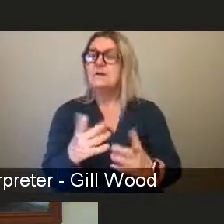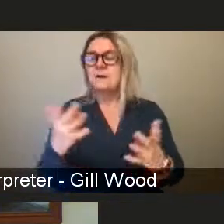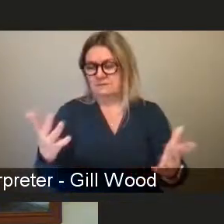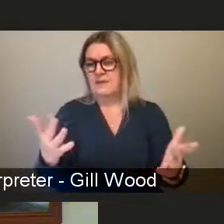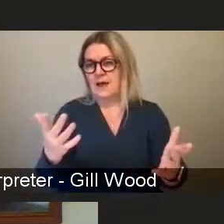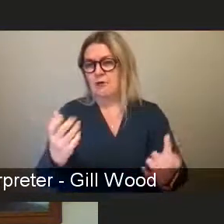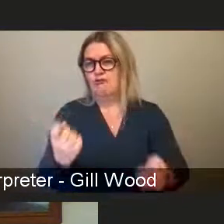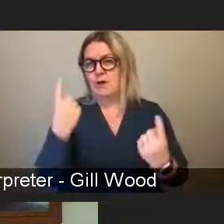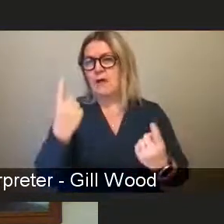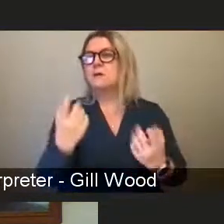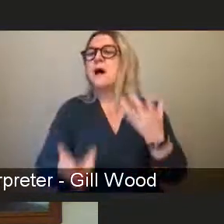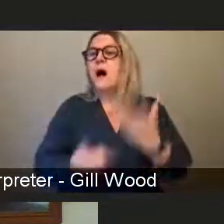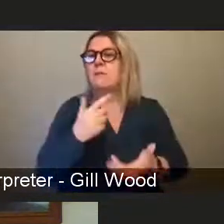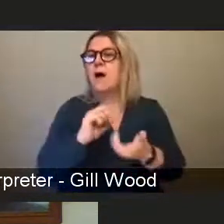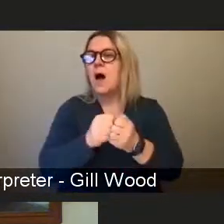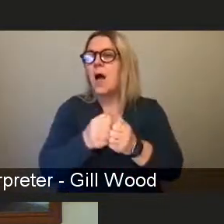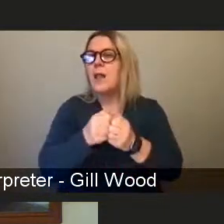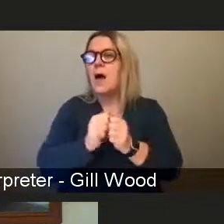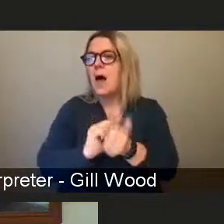Thank you.